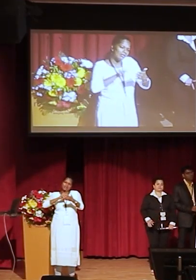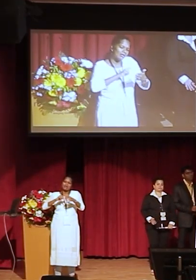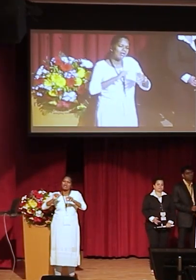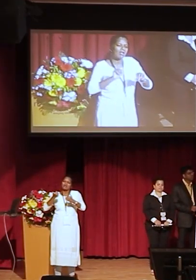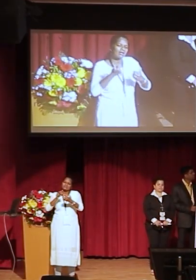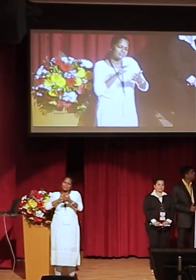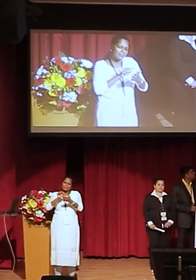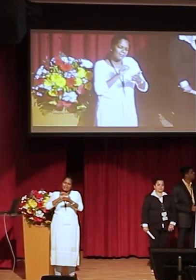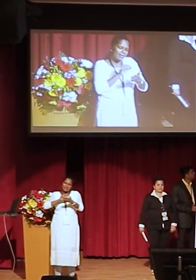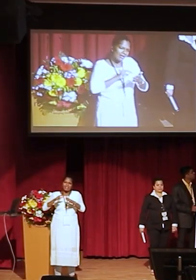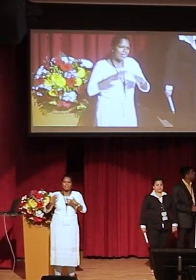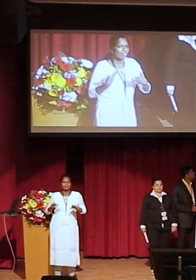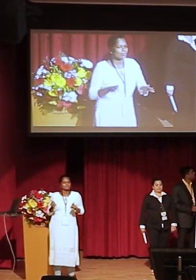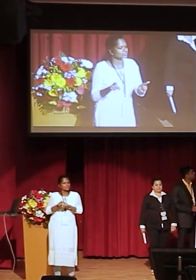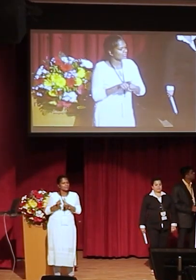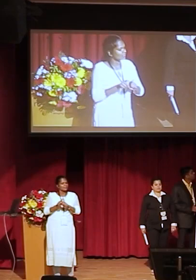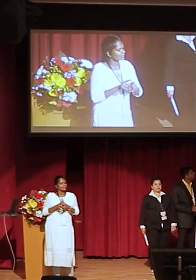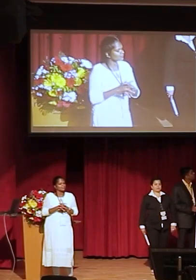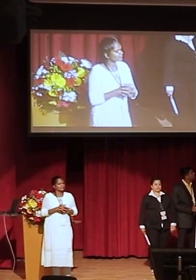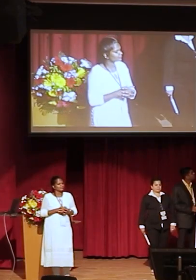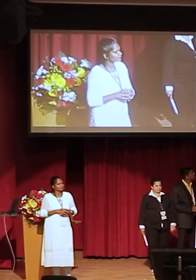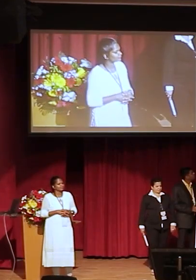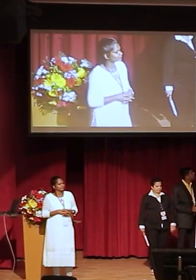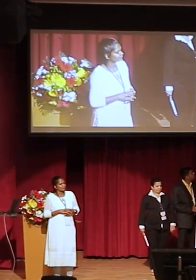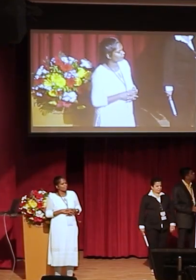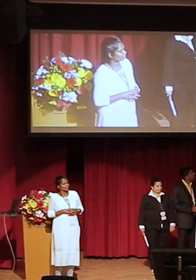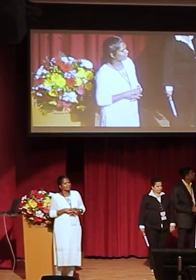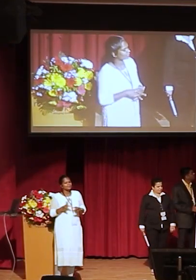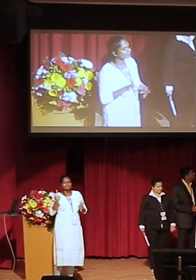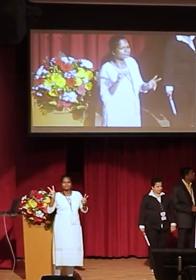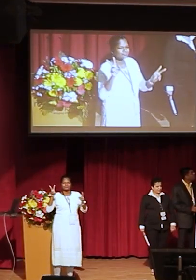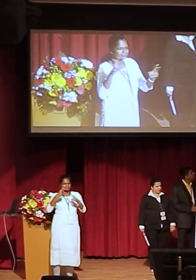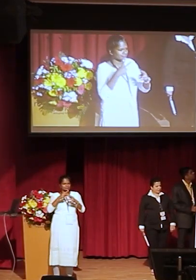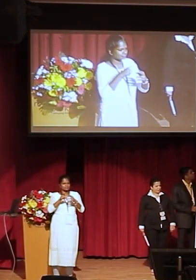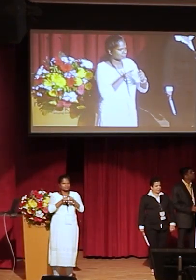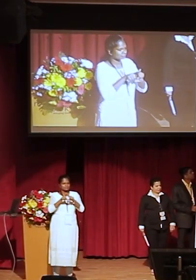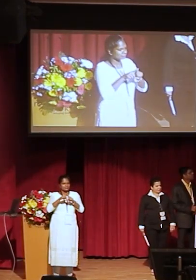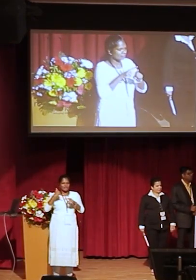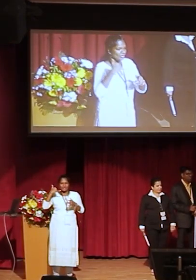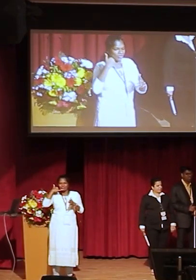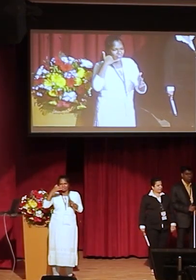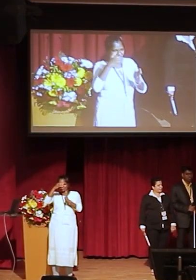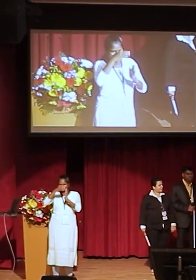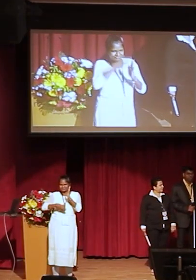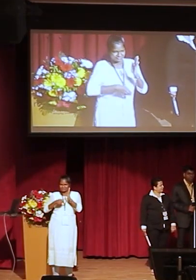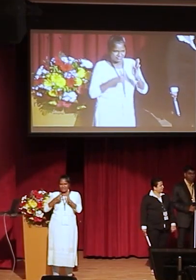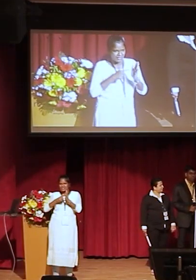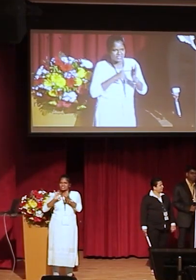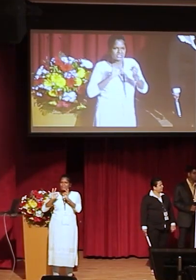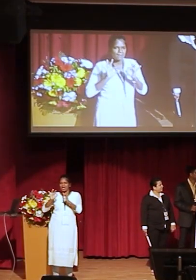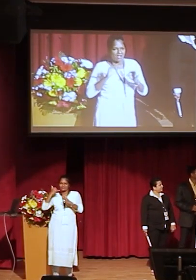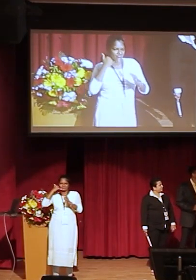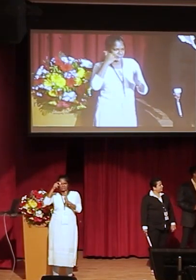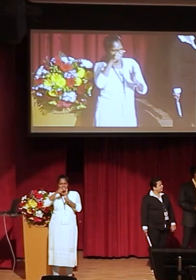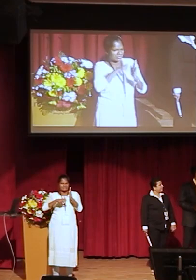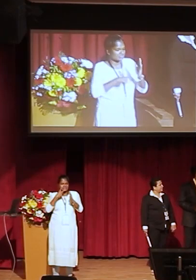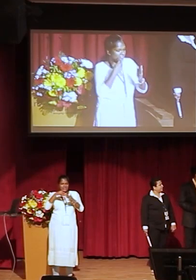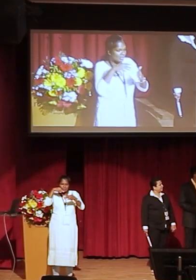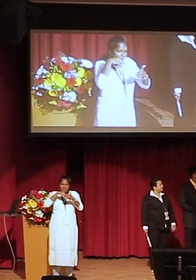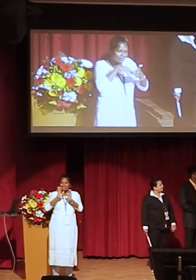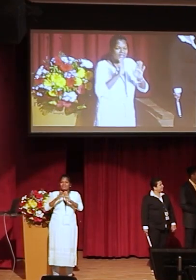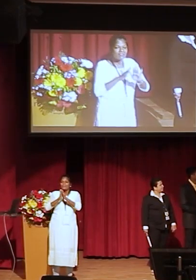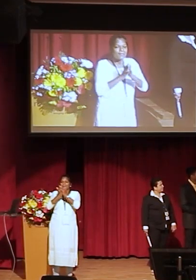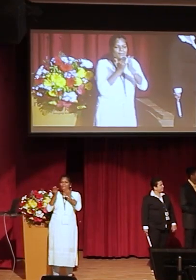Android phones. Wireless what? So this is an Android phone, and you can see there is a book